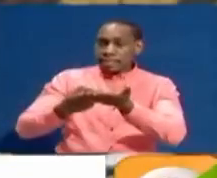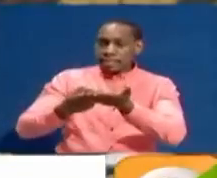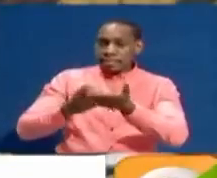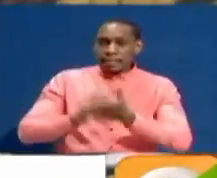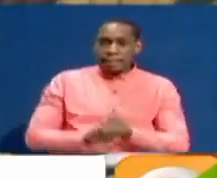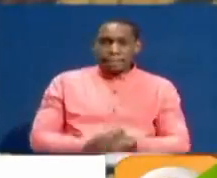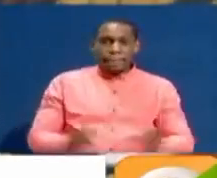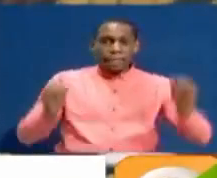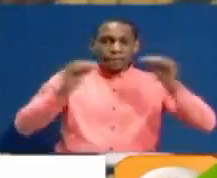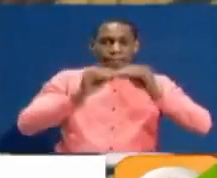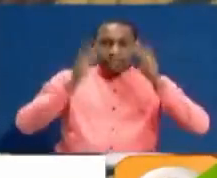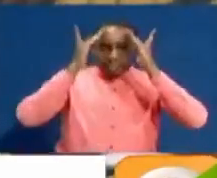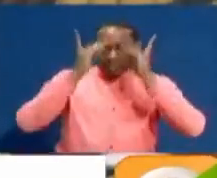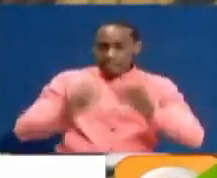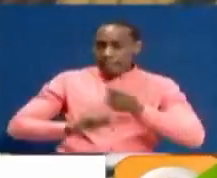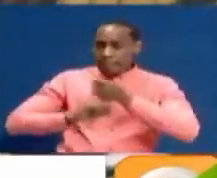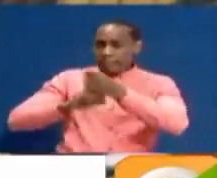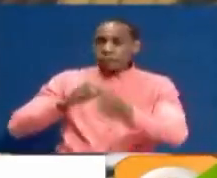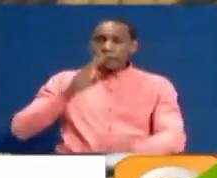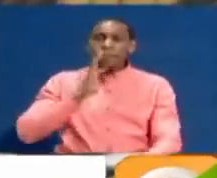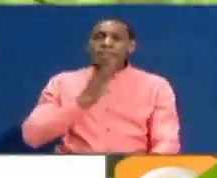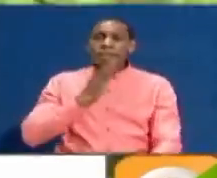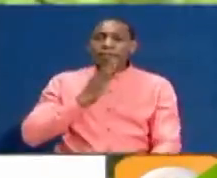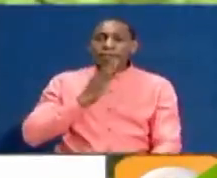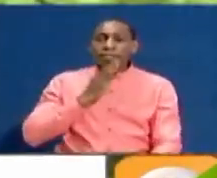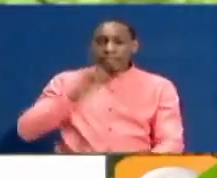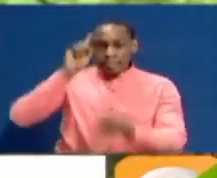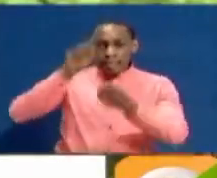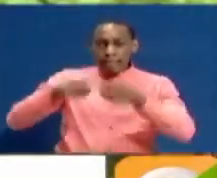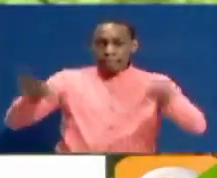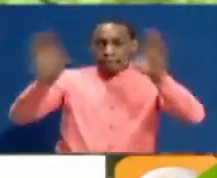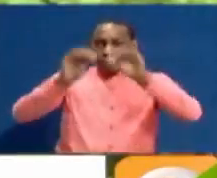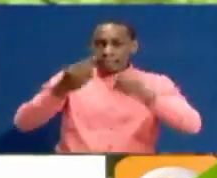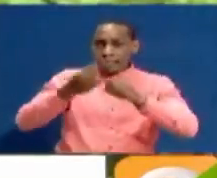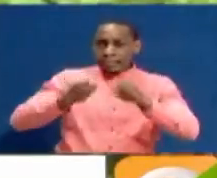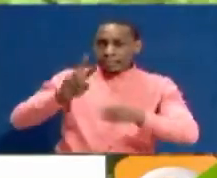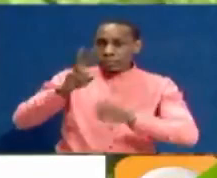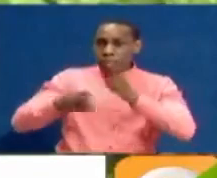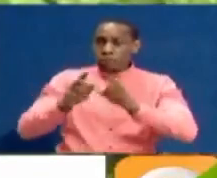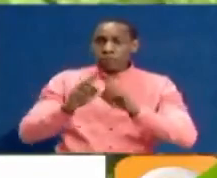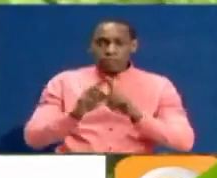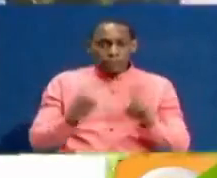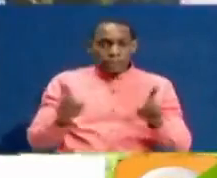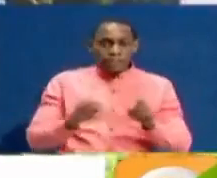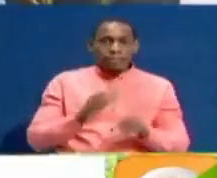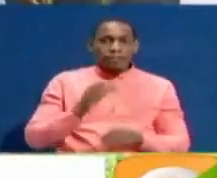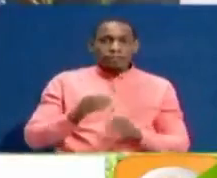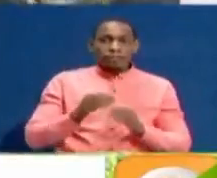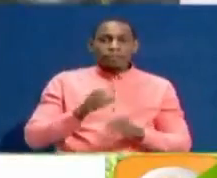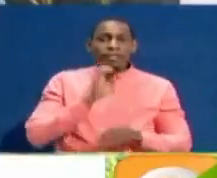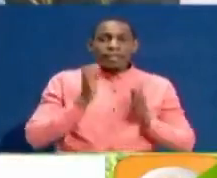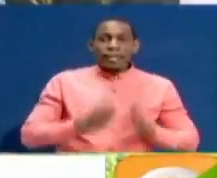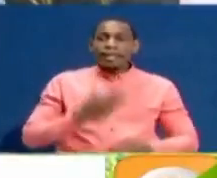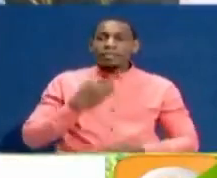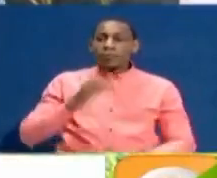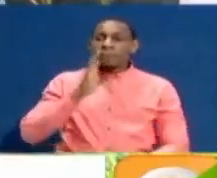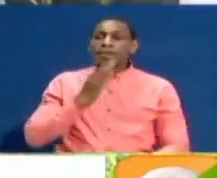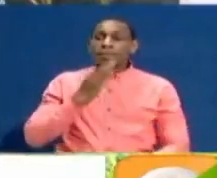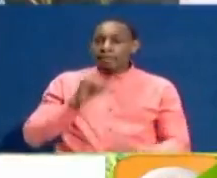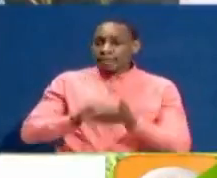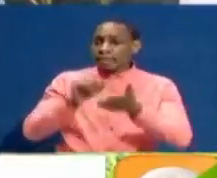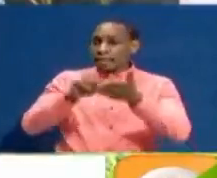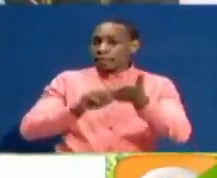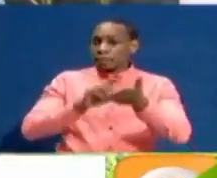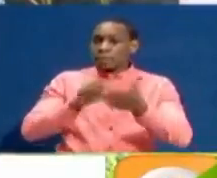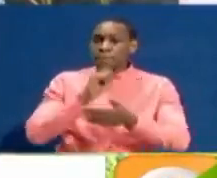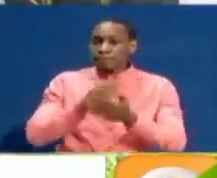part. The meeting resolving to rally behind Mudavadi for presidency in 2022. However, the elders also wanted Mudavadi, who has been